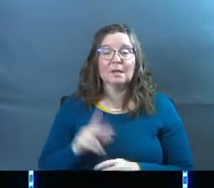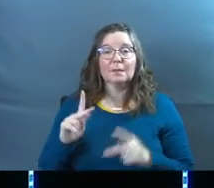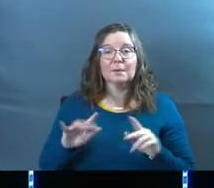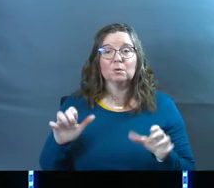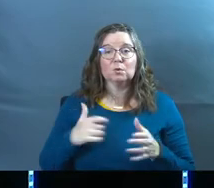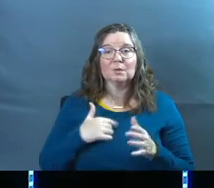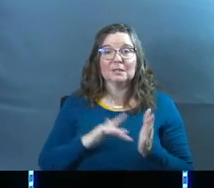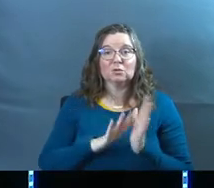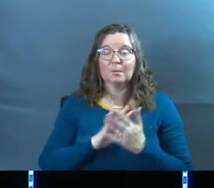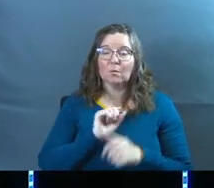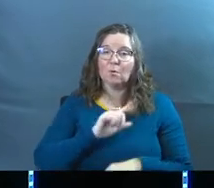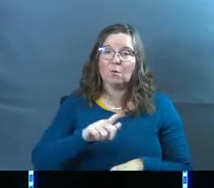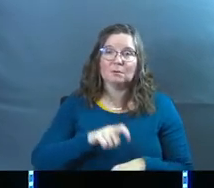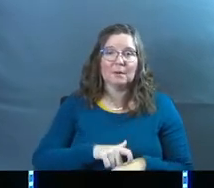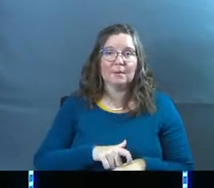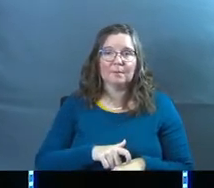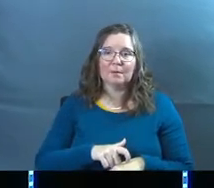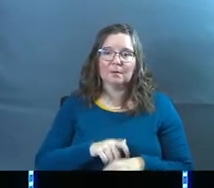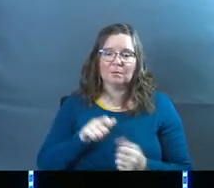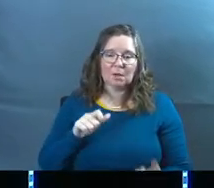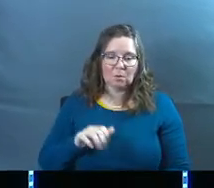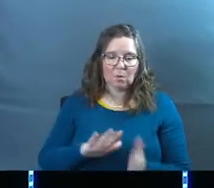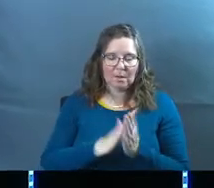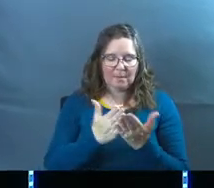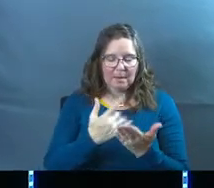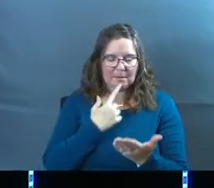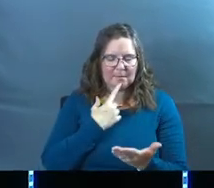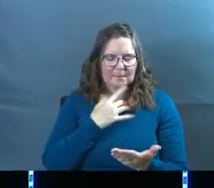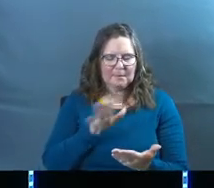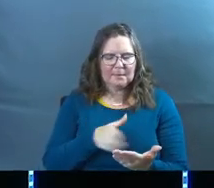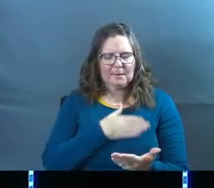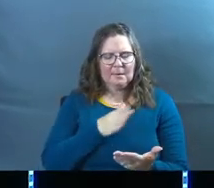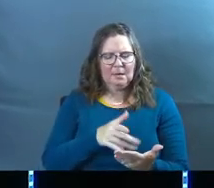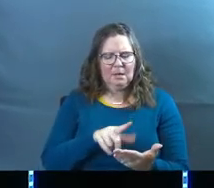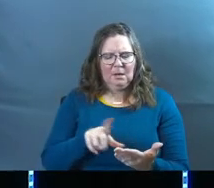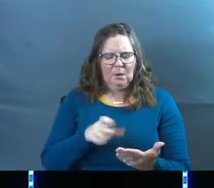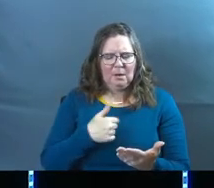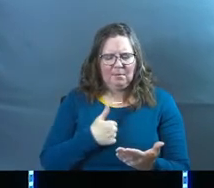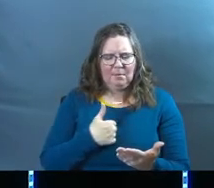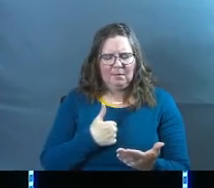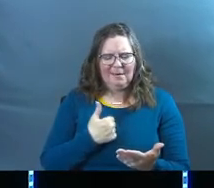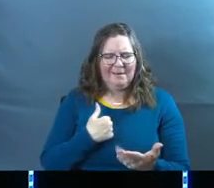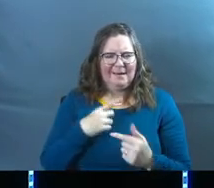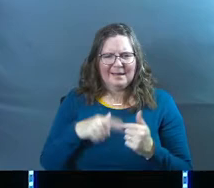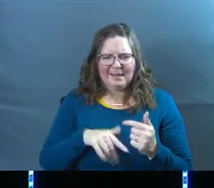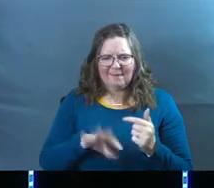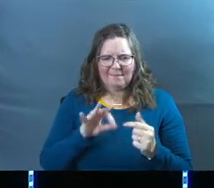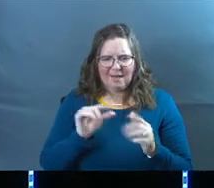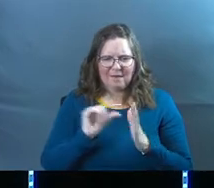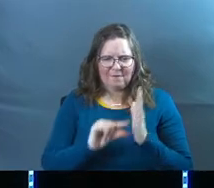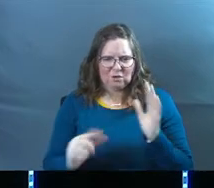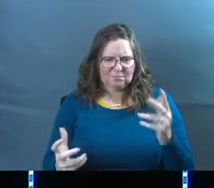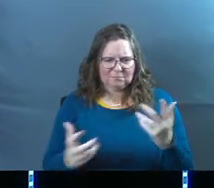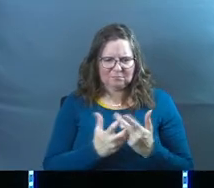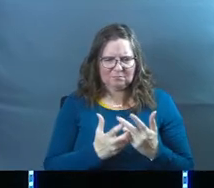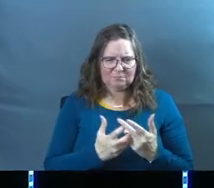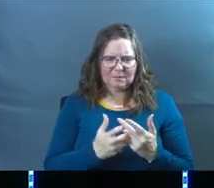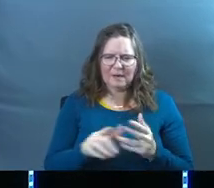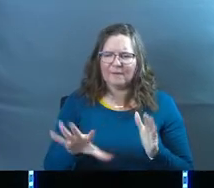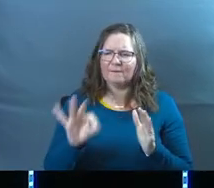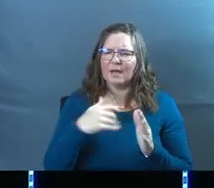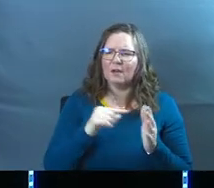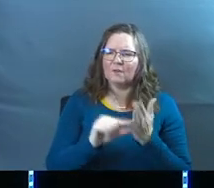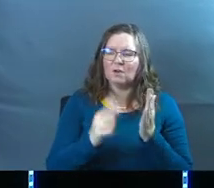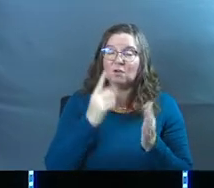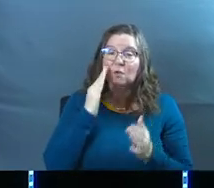People do this in the scripture all the time. They'll go to the Bible and they'll be like, well, there's this question that I can't find a verse for, pastor. Go and find a verse